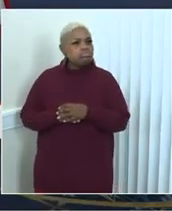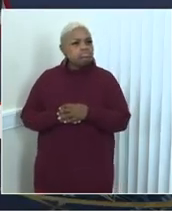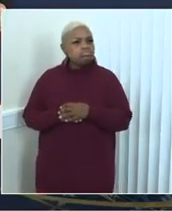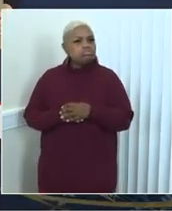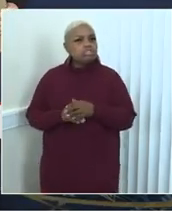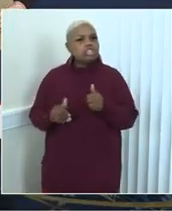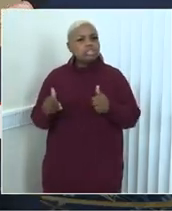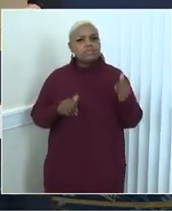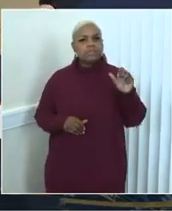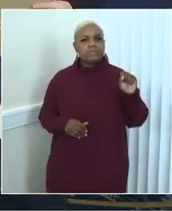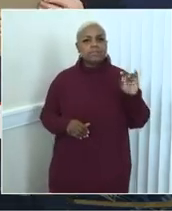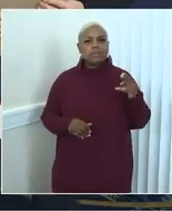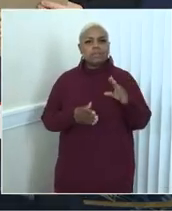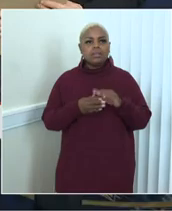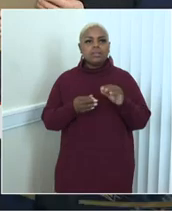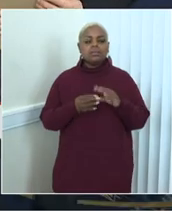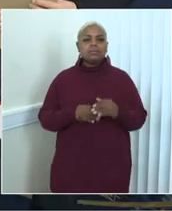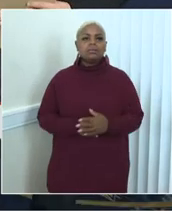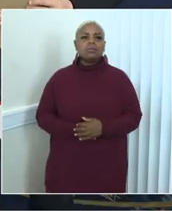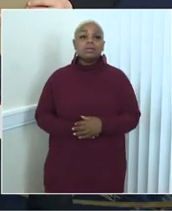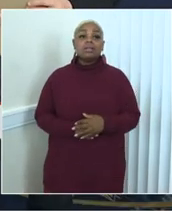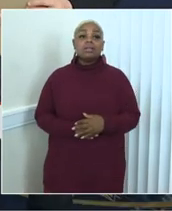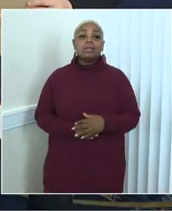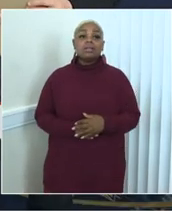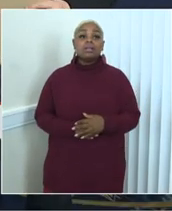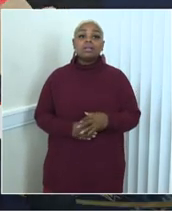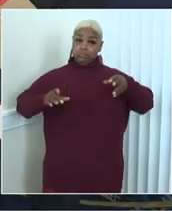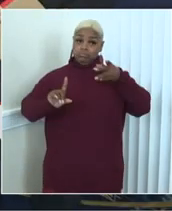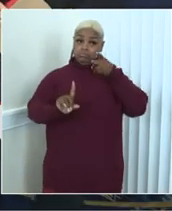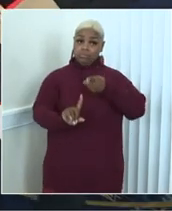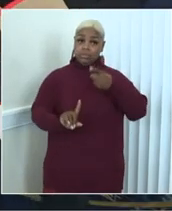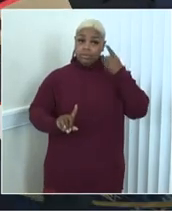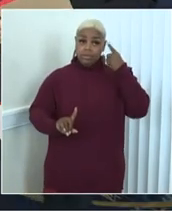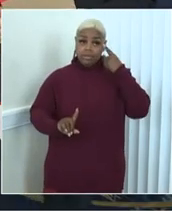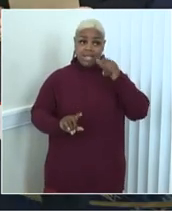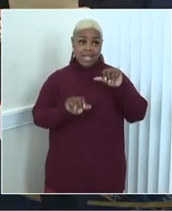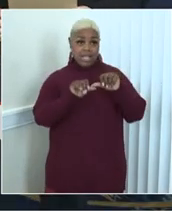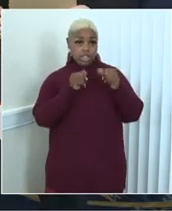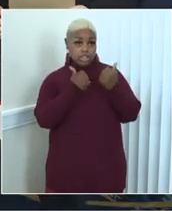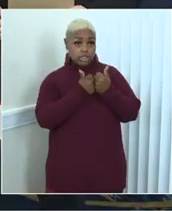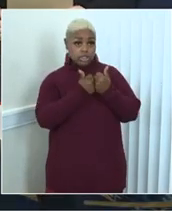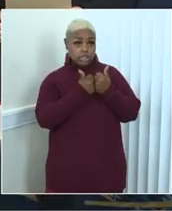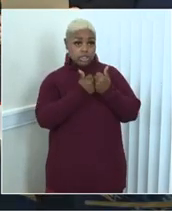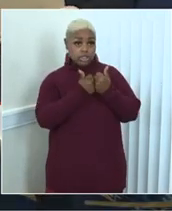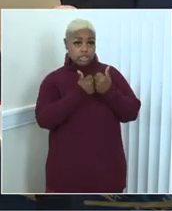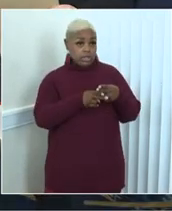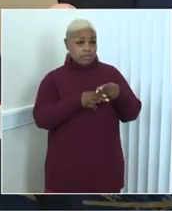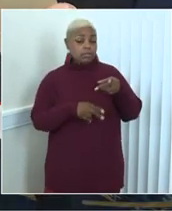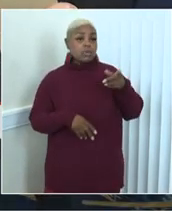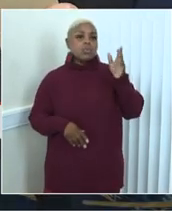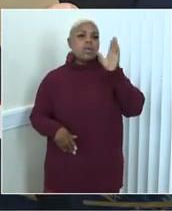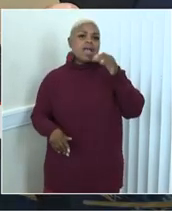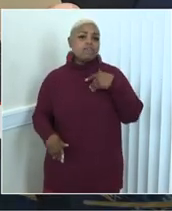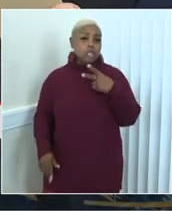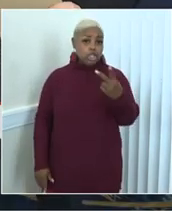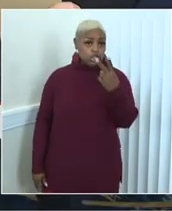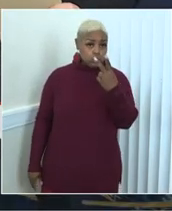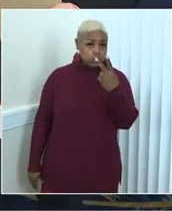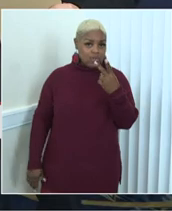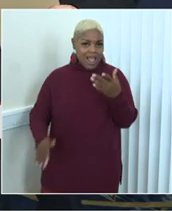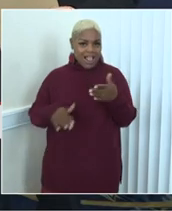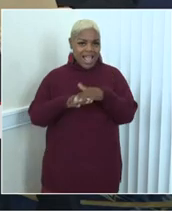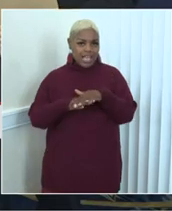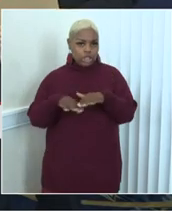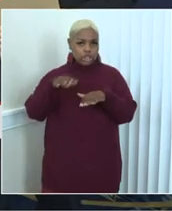the flexibility of this, you know, I think what Agent McCole described was that there will be 2 layers with respect to